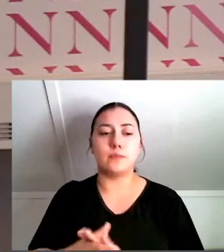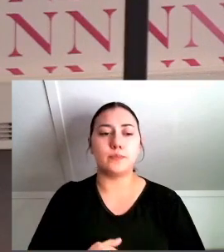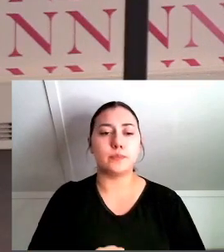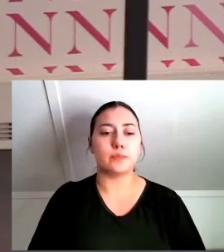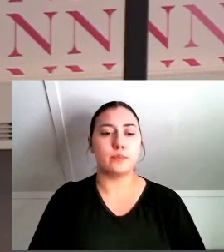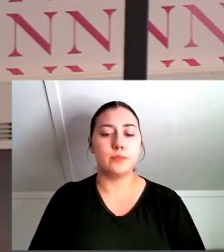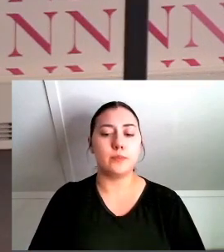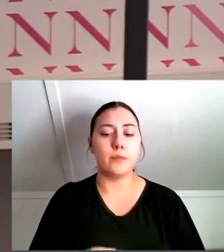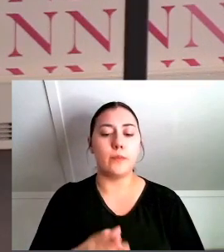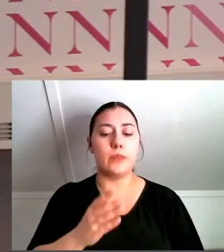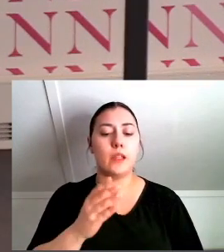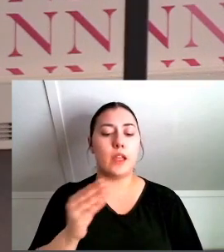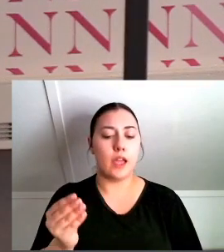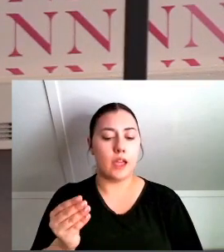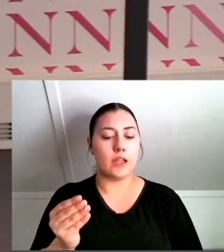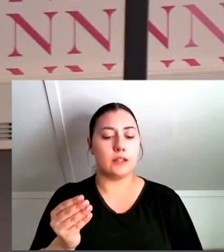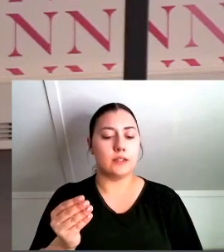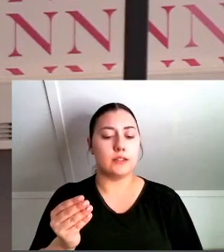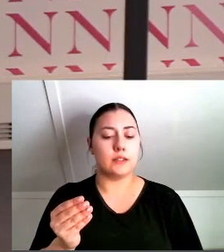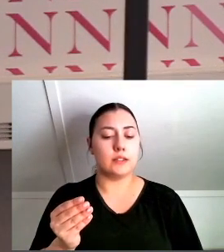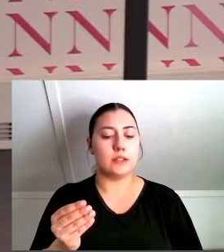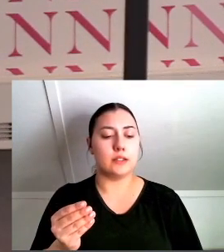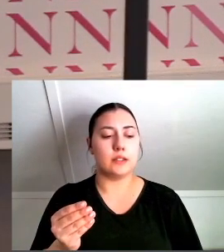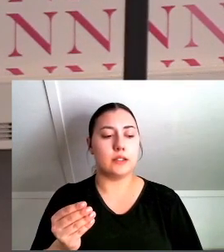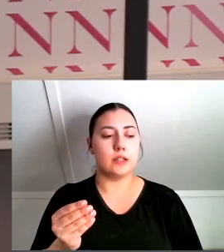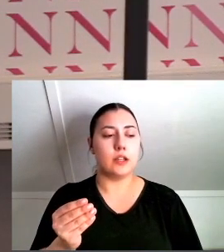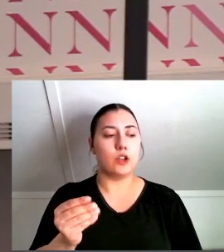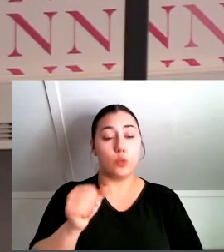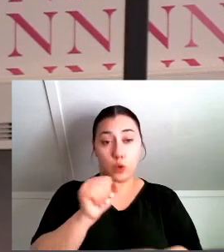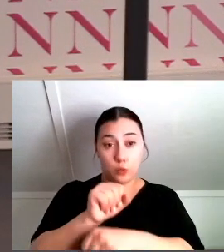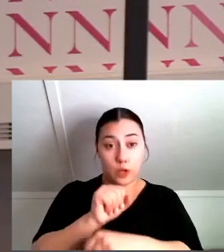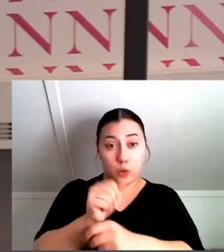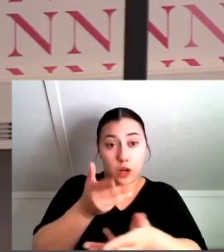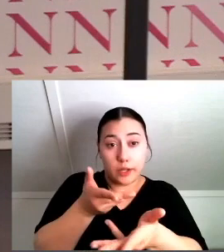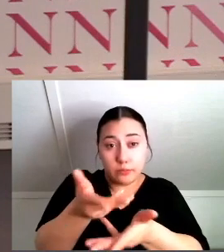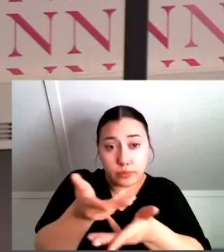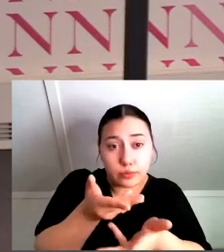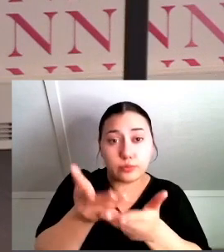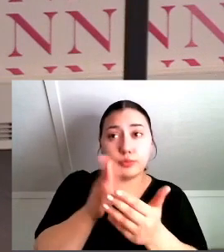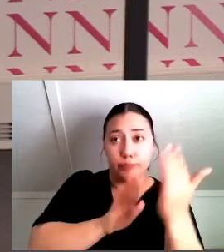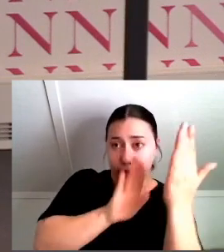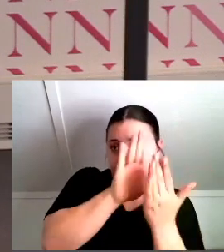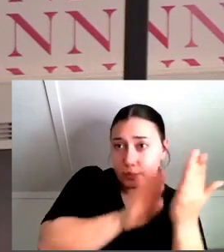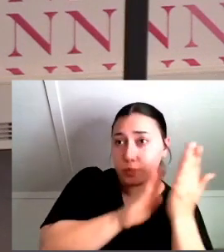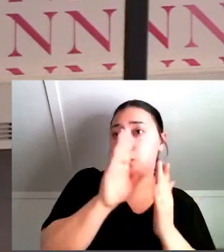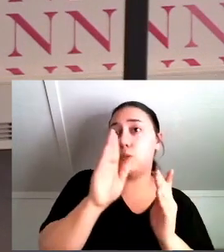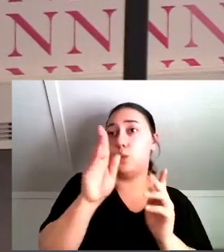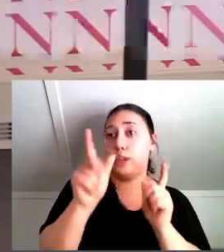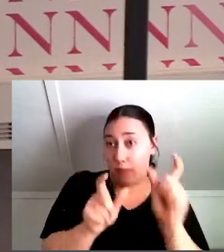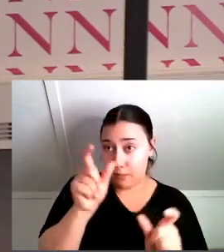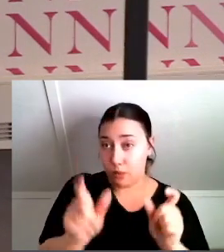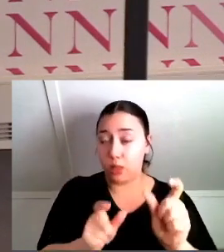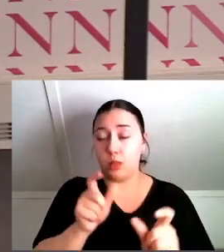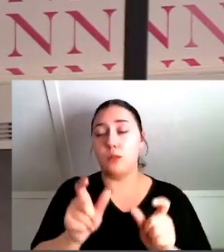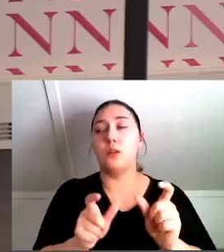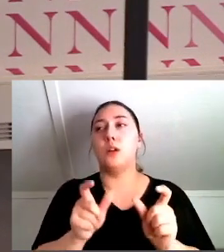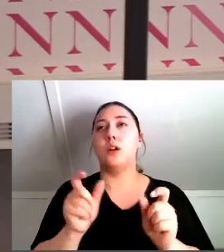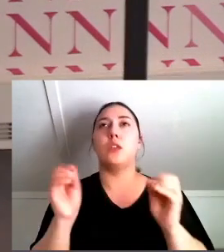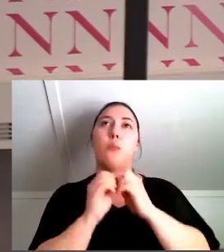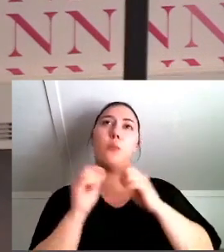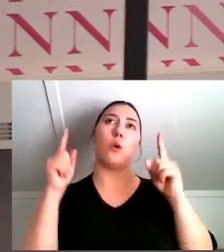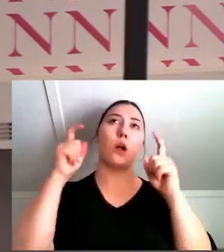And when we're doing the work on the ground of, you know, doing the more complex,